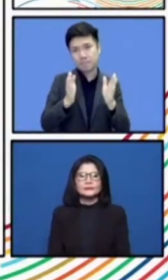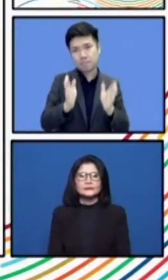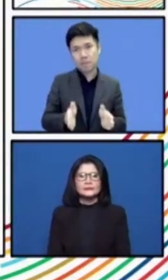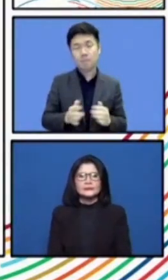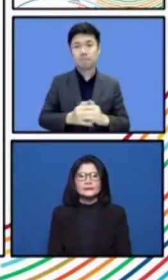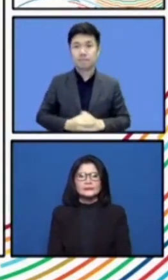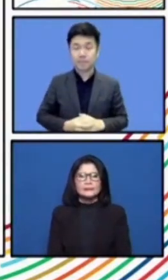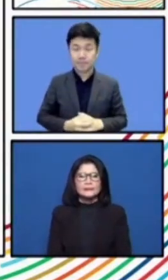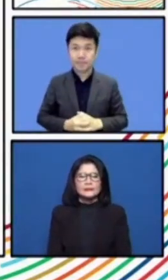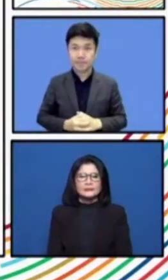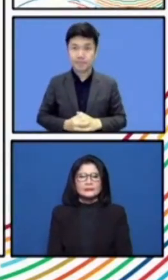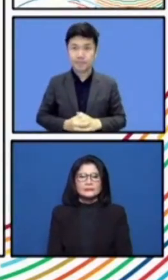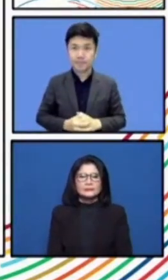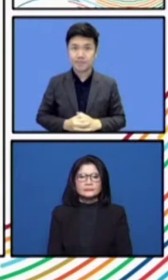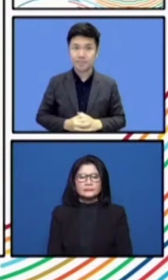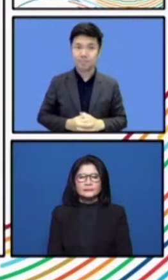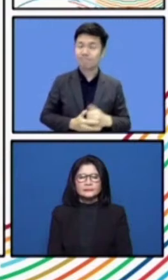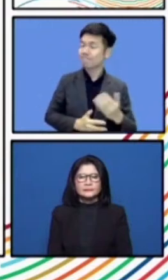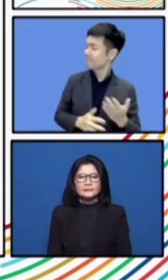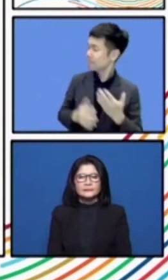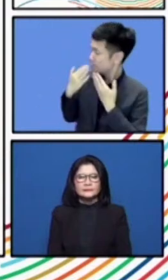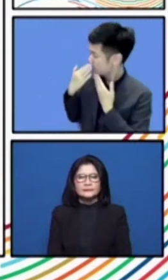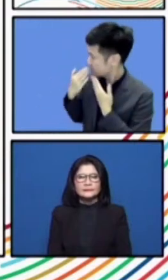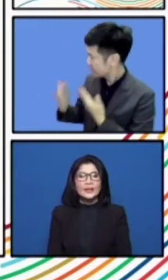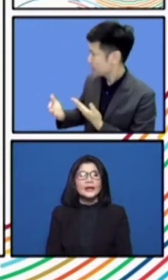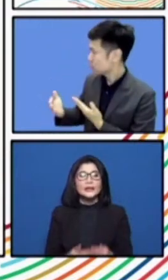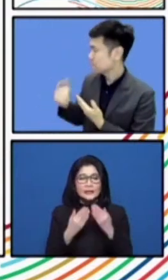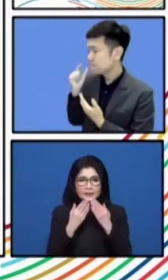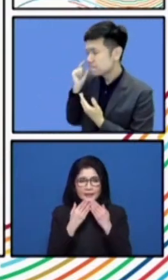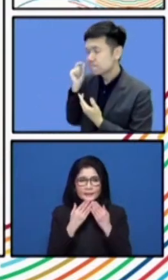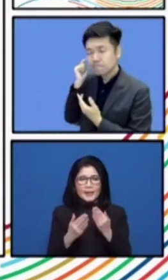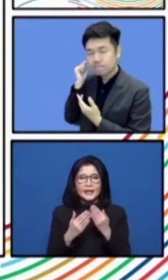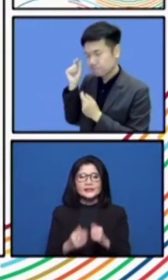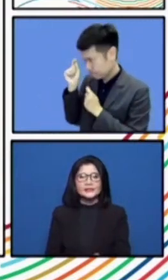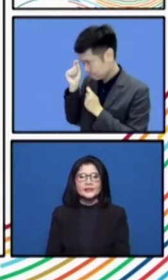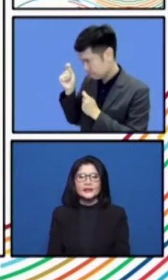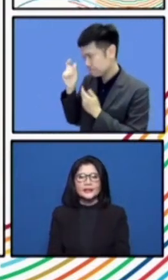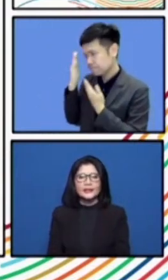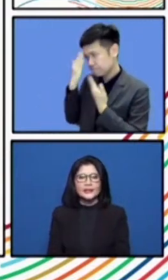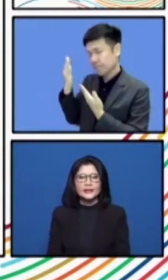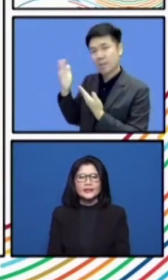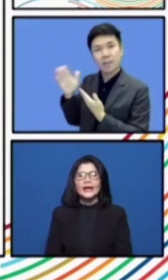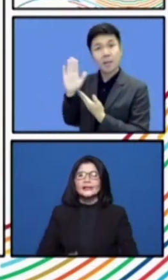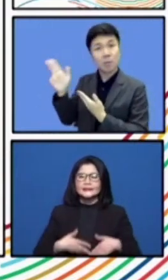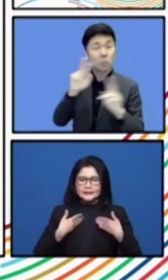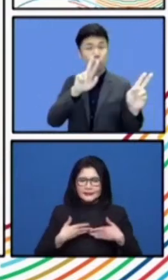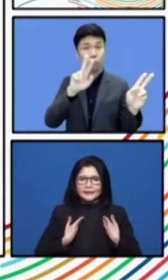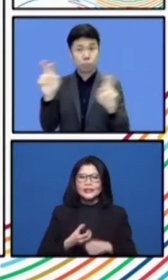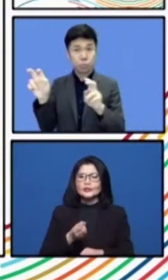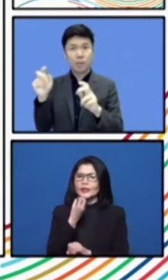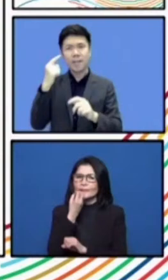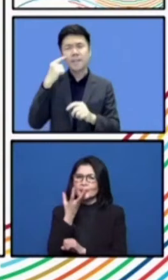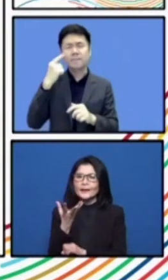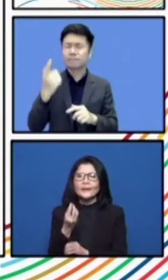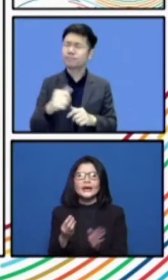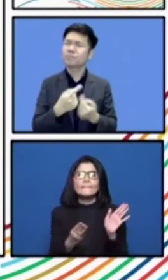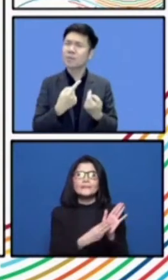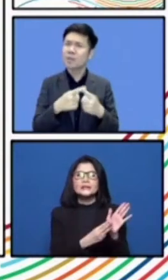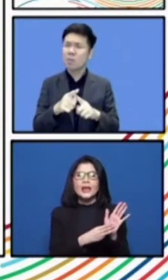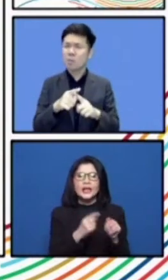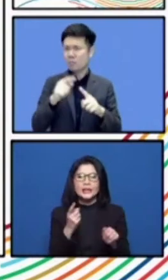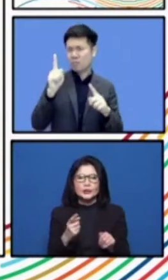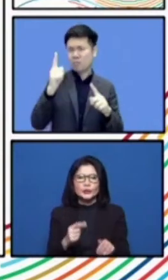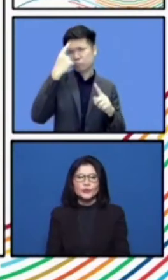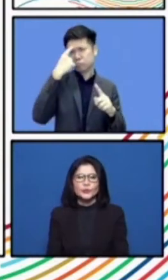thank you very much for that and I'm glad that you mentioned those issues we've spent a good deal of time I guess focusing on institutional